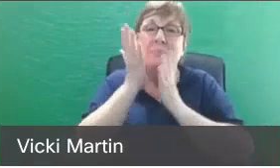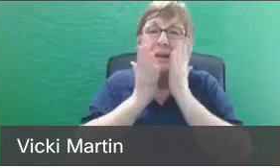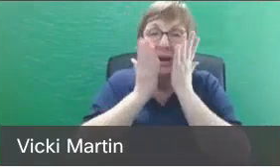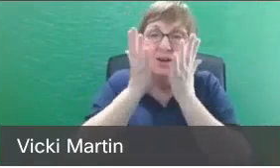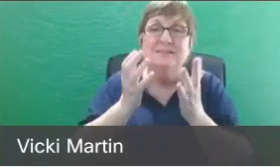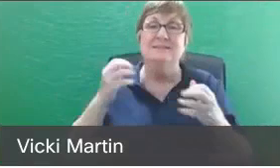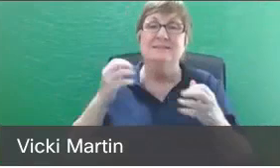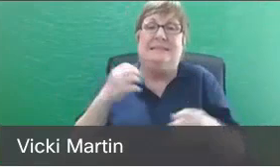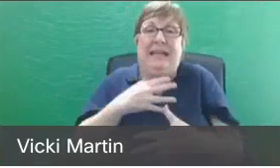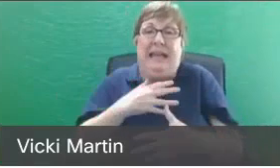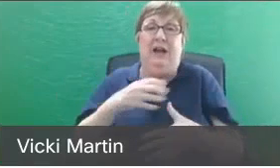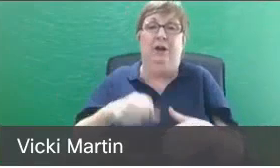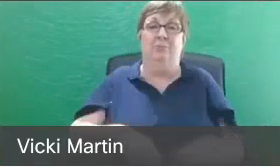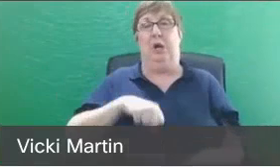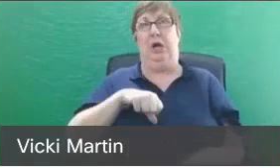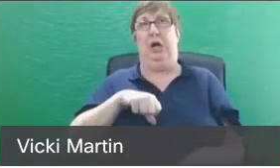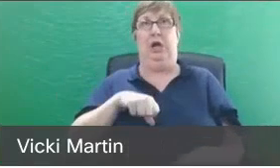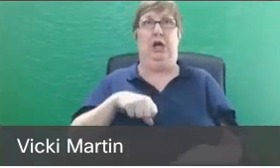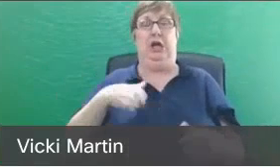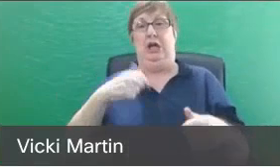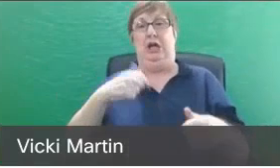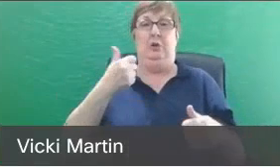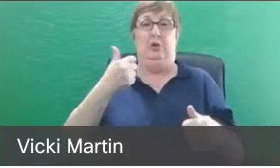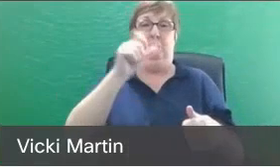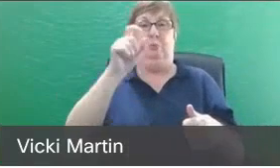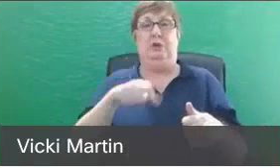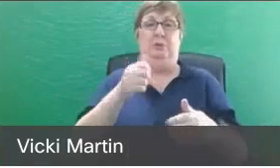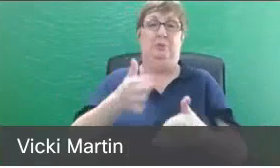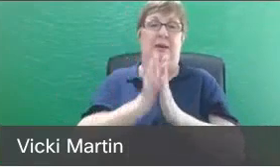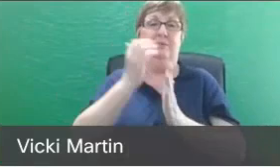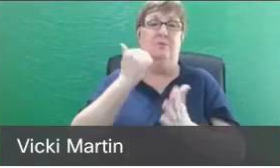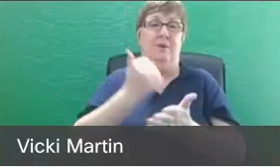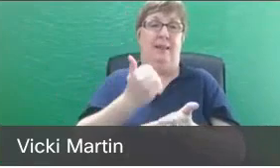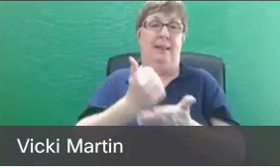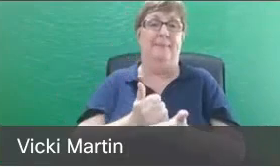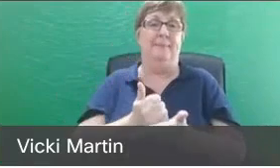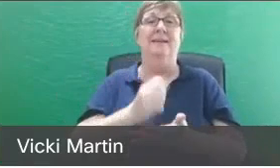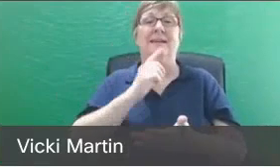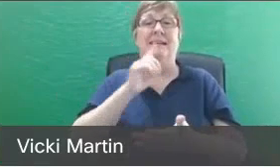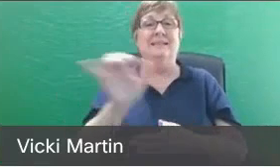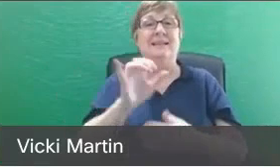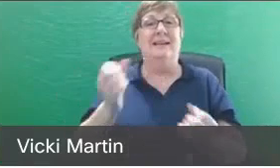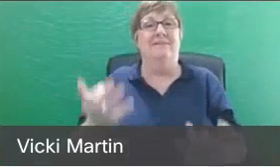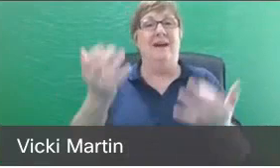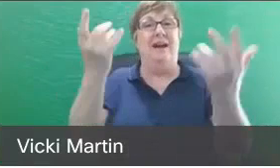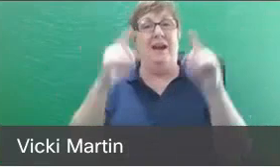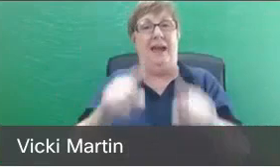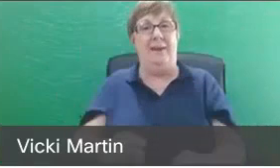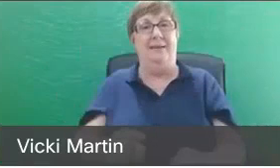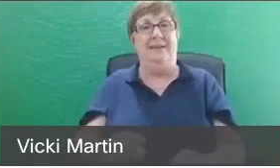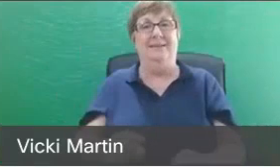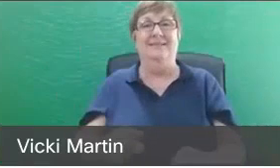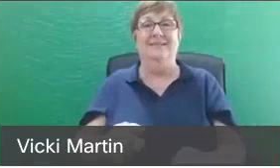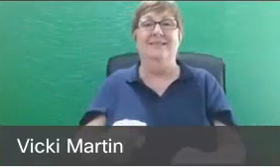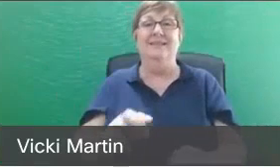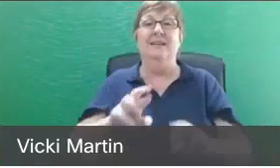they just sit there and saying everything is fine, knowing in their mind it's like a fire going on around them.